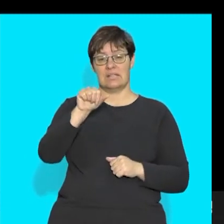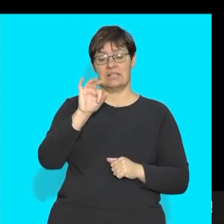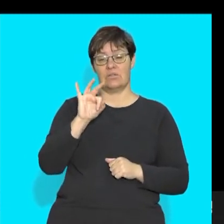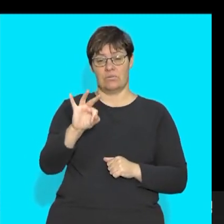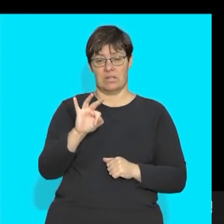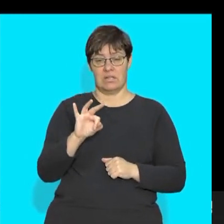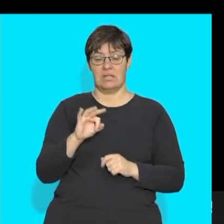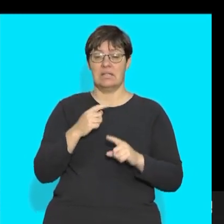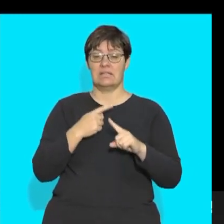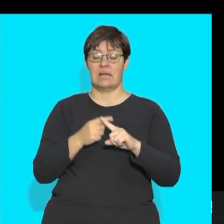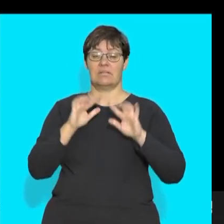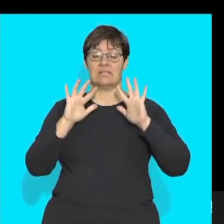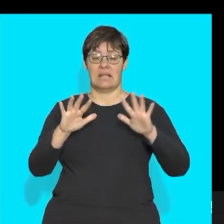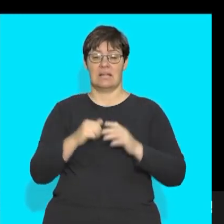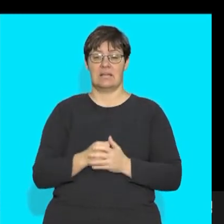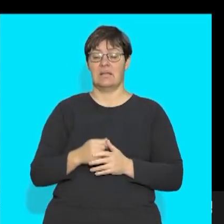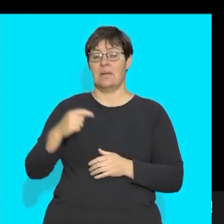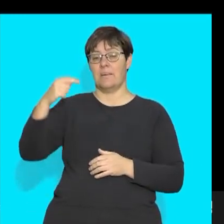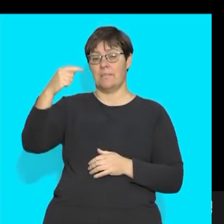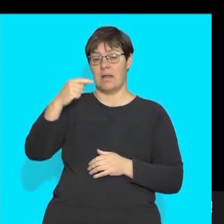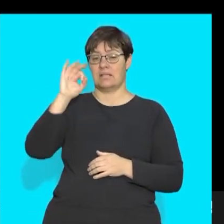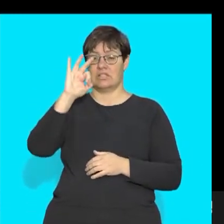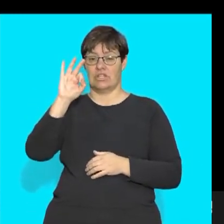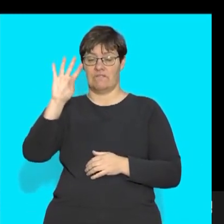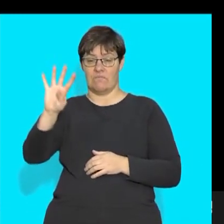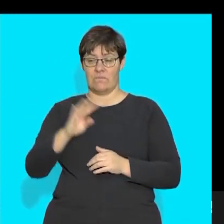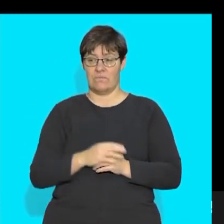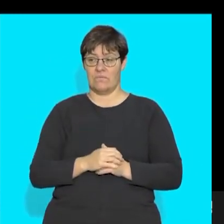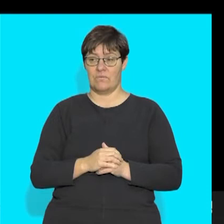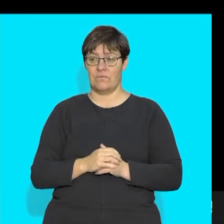6.63 times 10 to the minus 34.